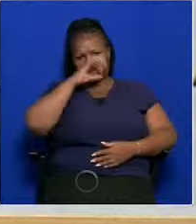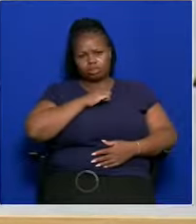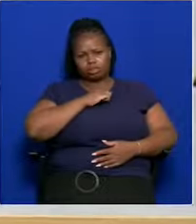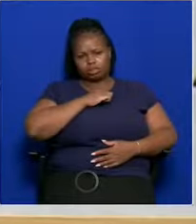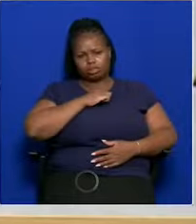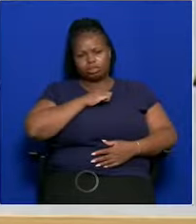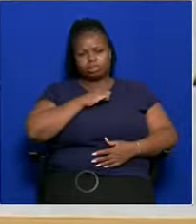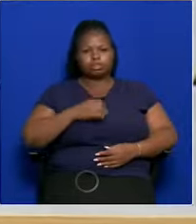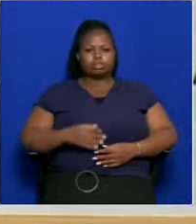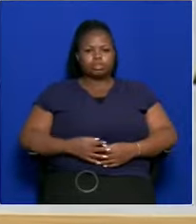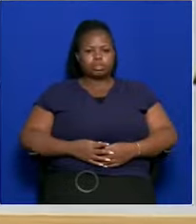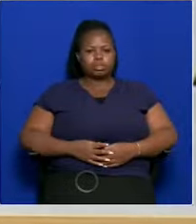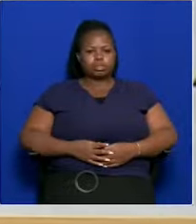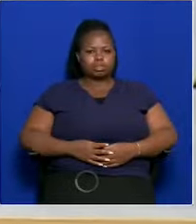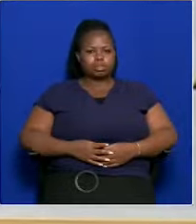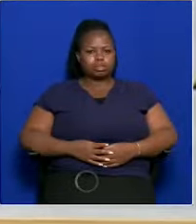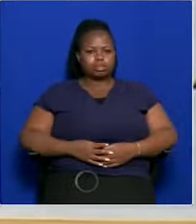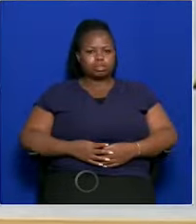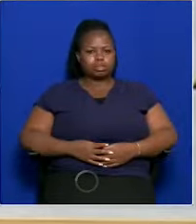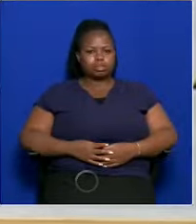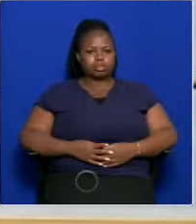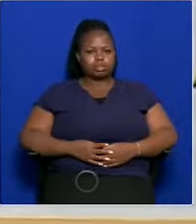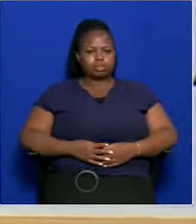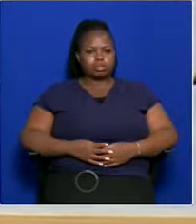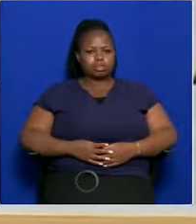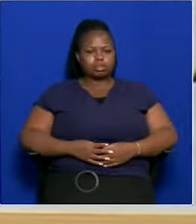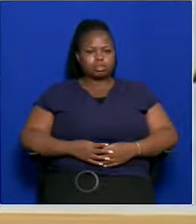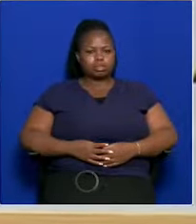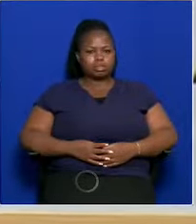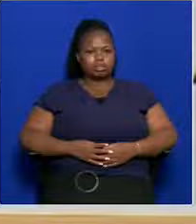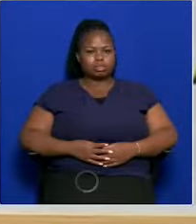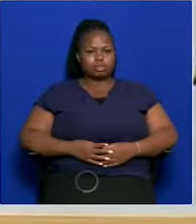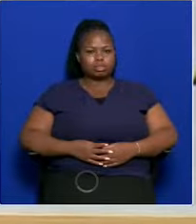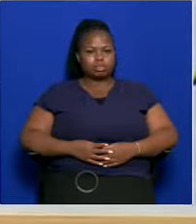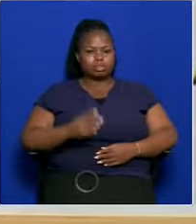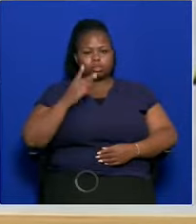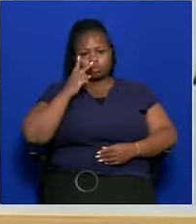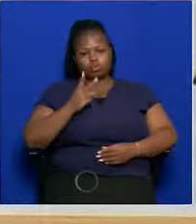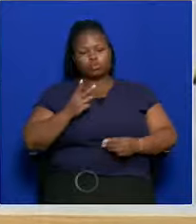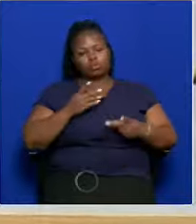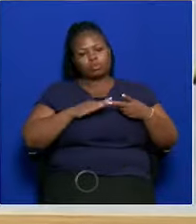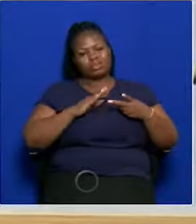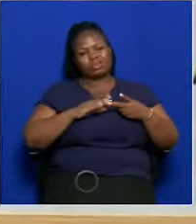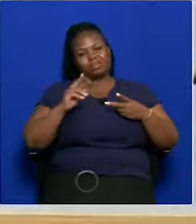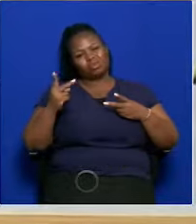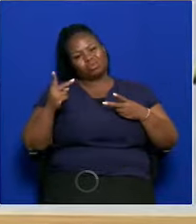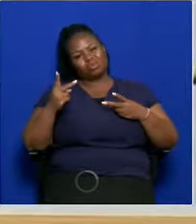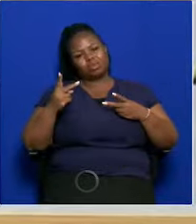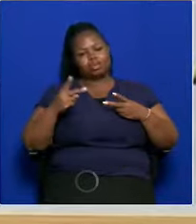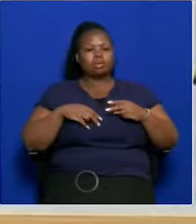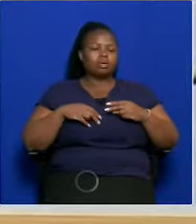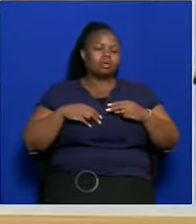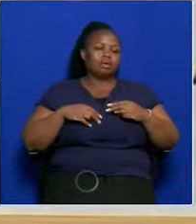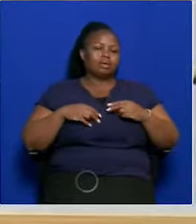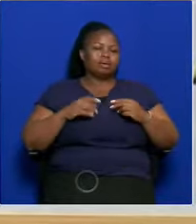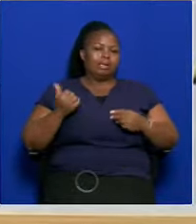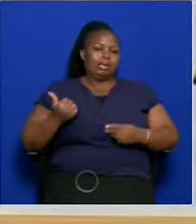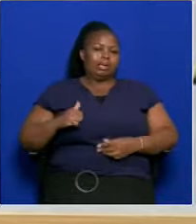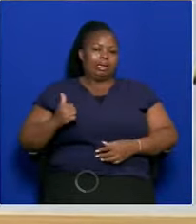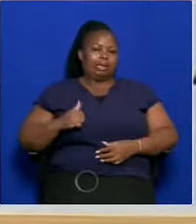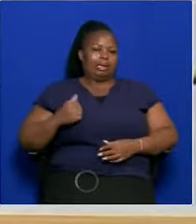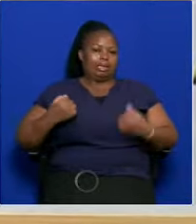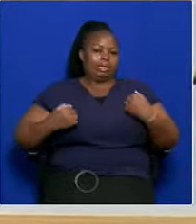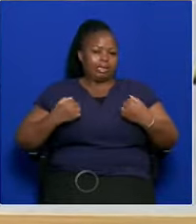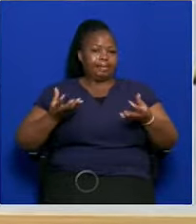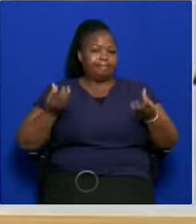as vehicle of interest, whom were seen following the vehicle when it was getting out. Fortunately, the vehicle was recovered in